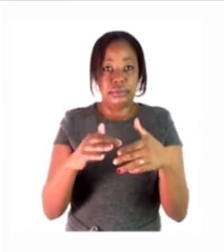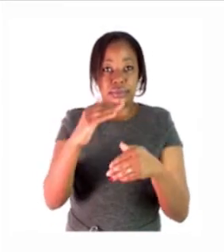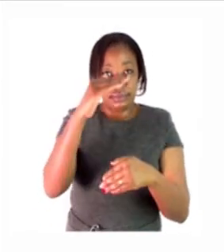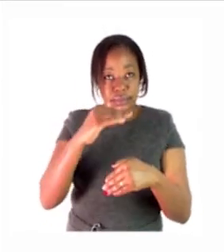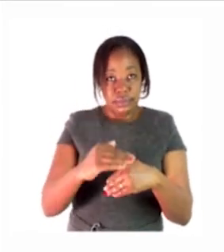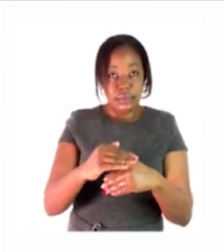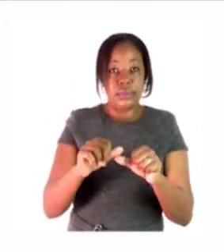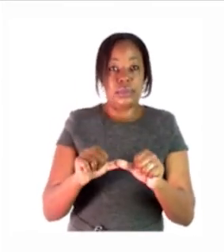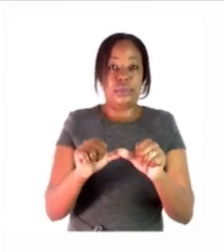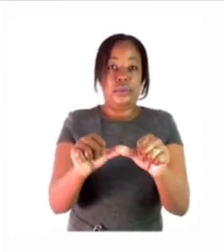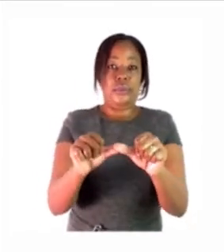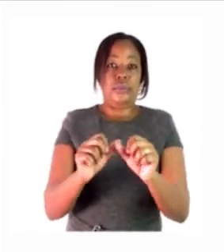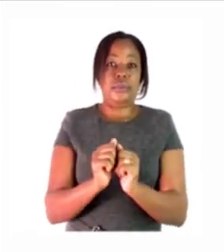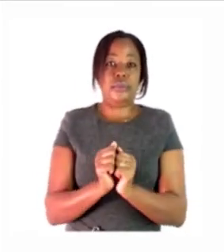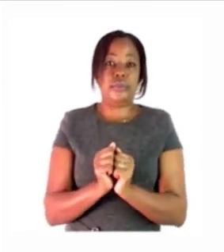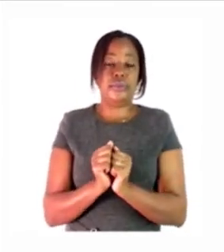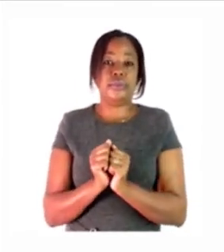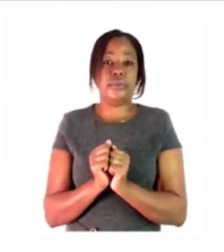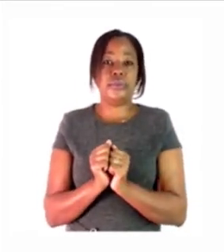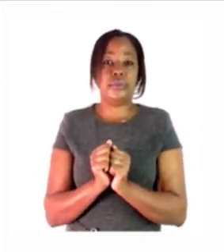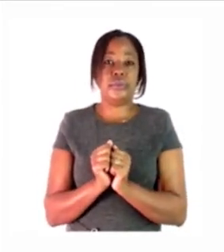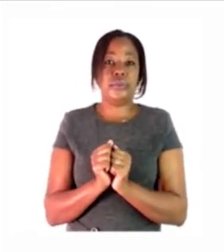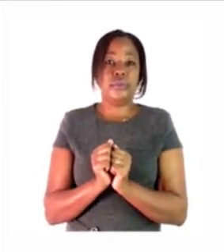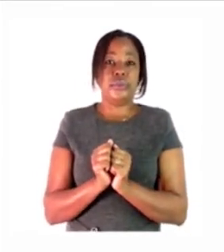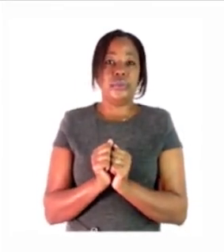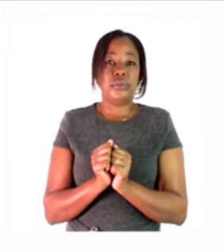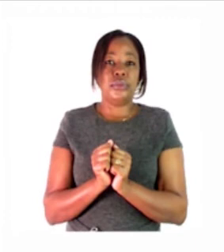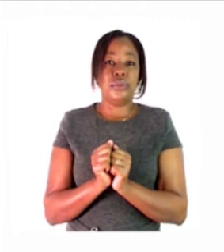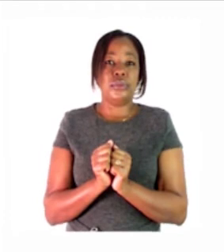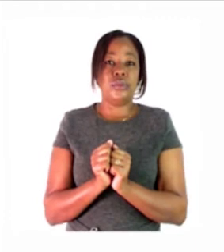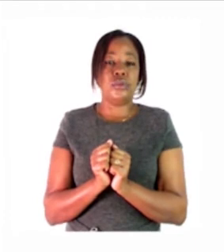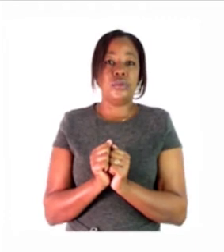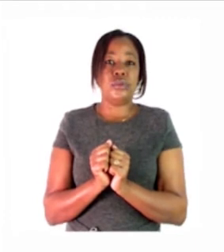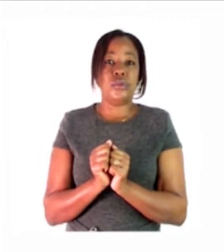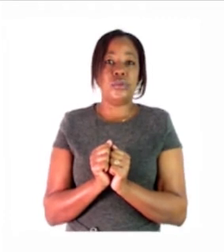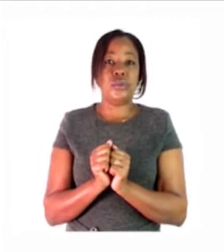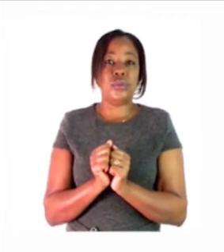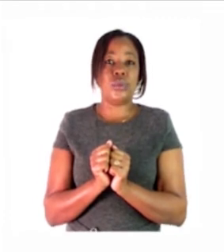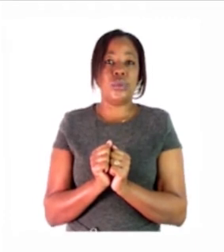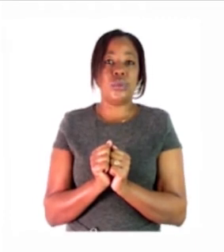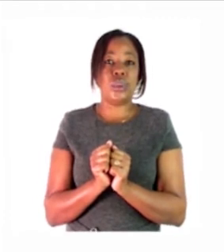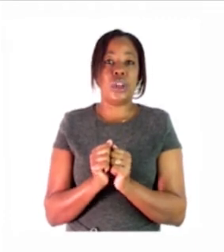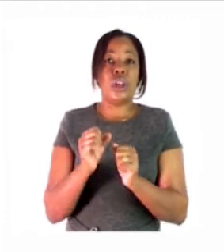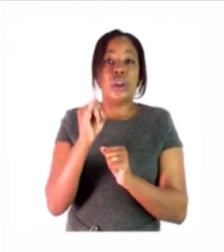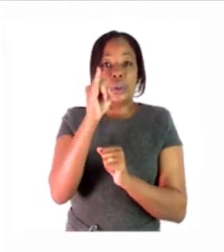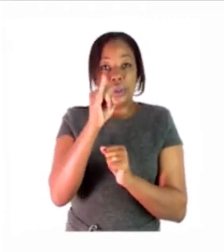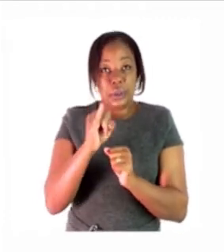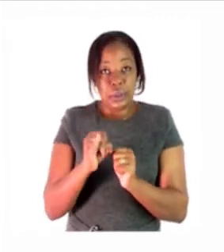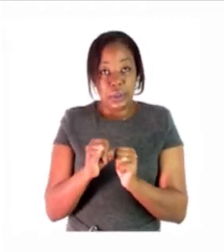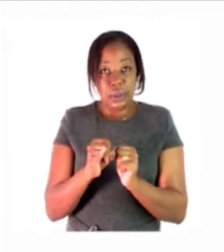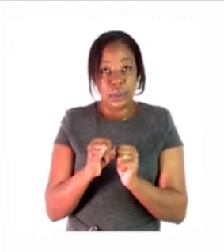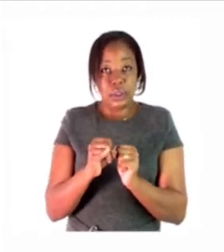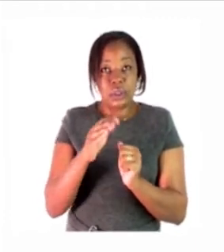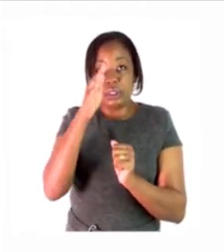can create the same object, the same house. You can draw the same house on the space which is provided for you.